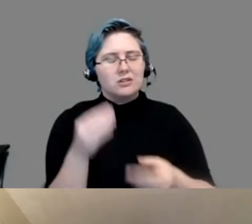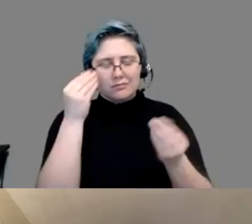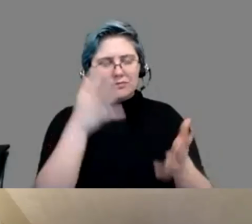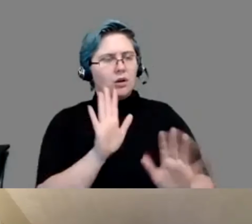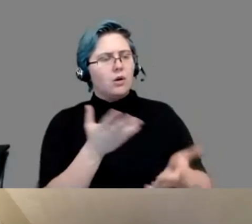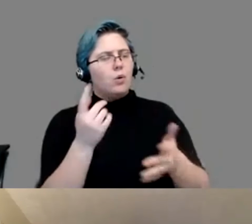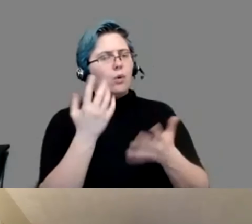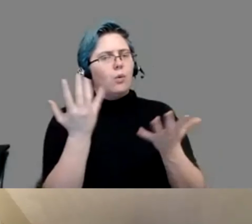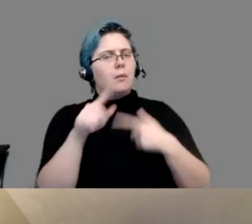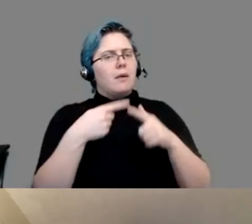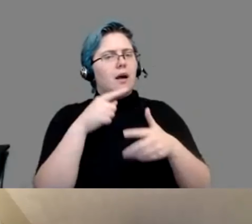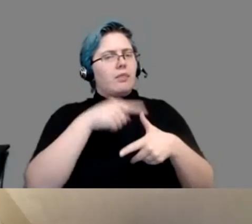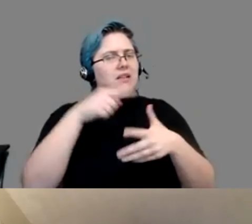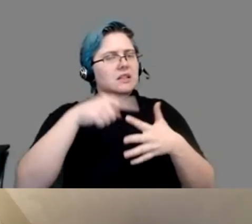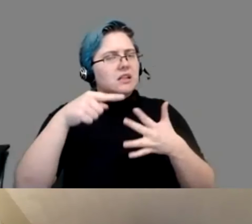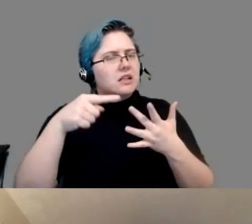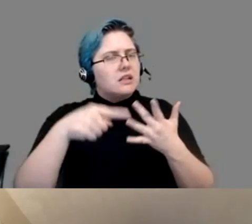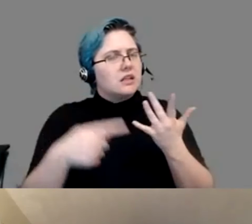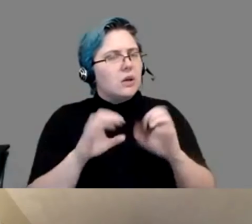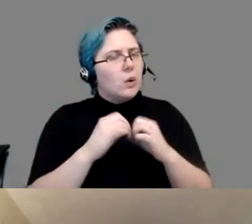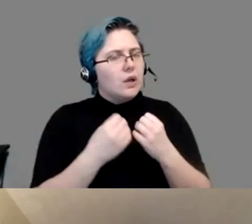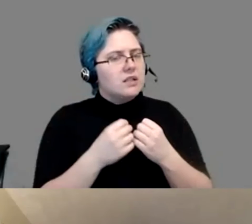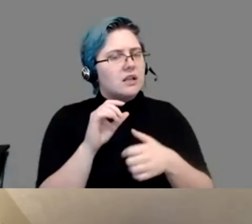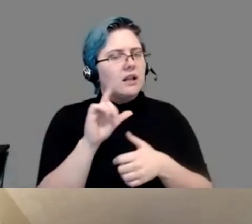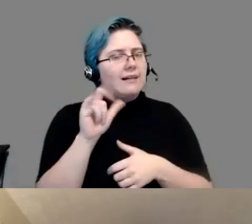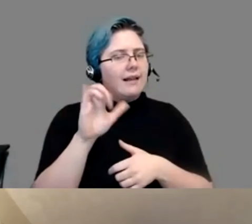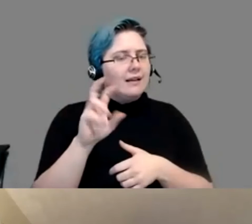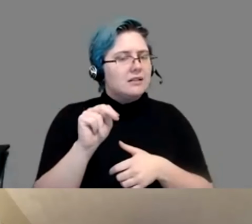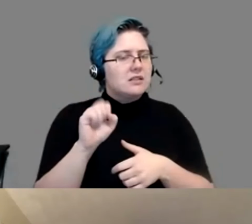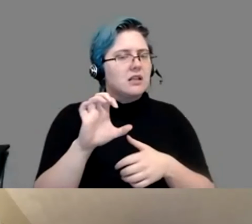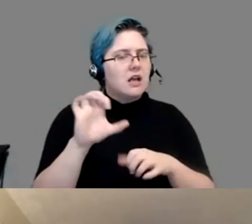what about Lions Club? What about the